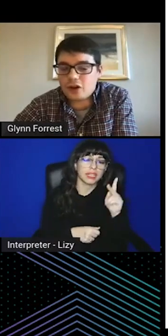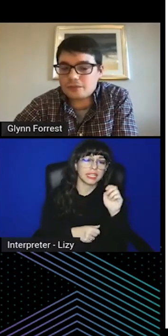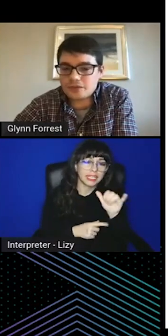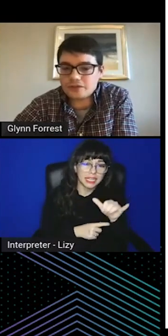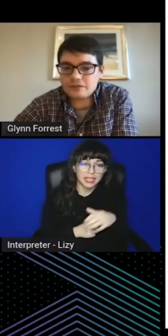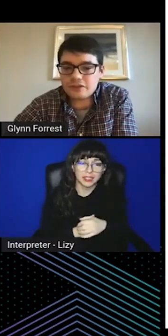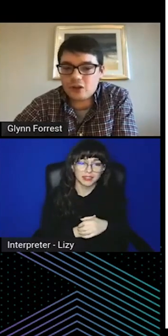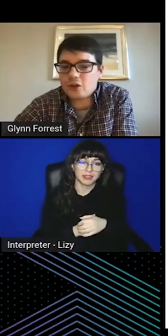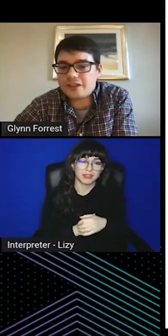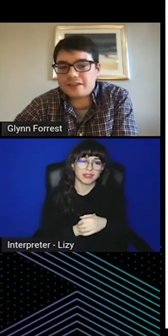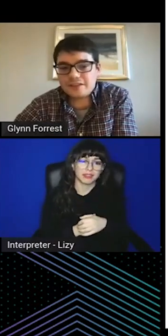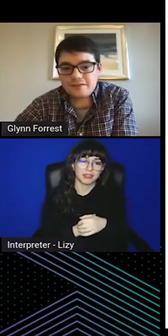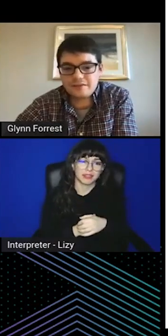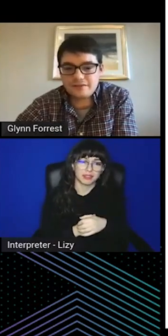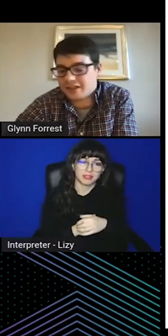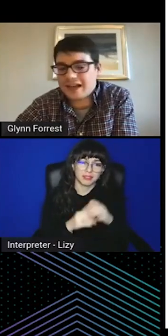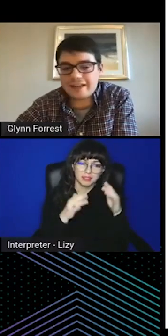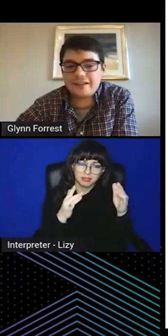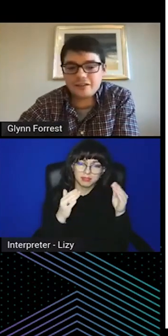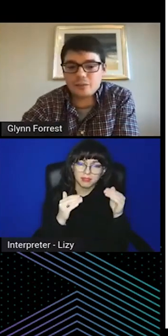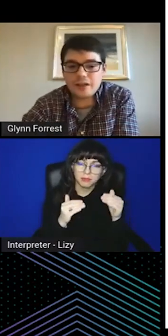an optional audit flag as well.